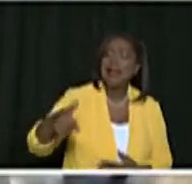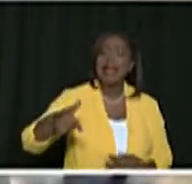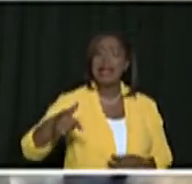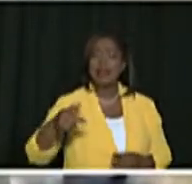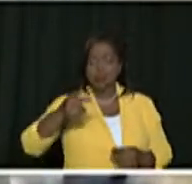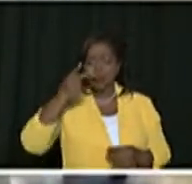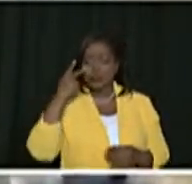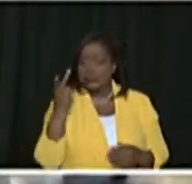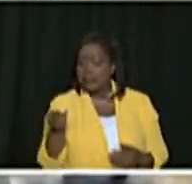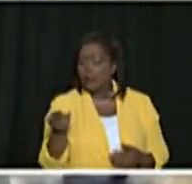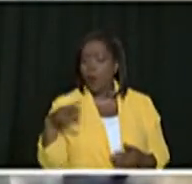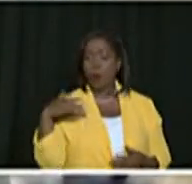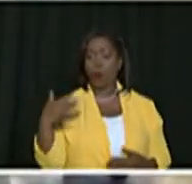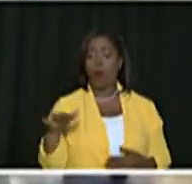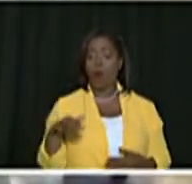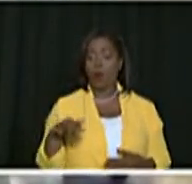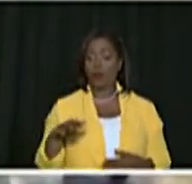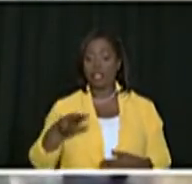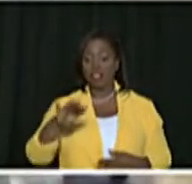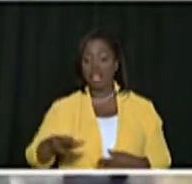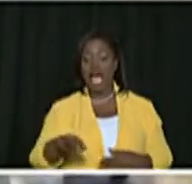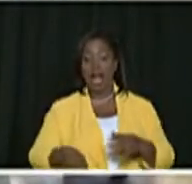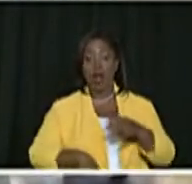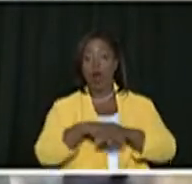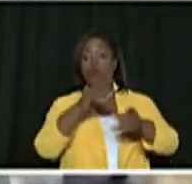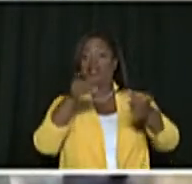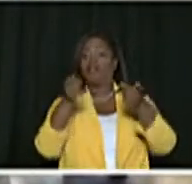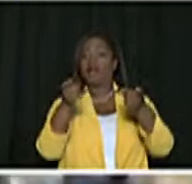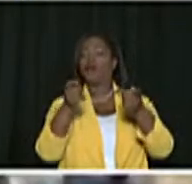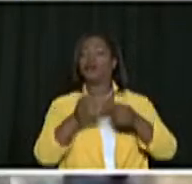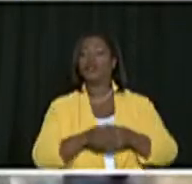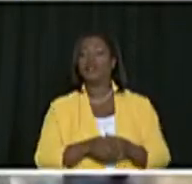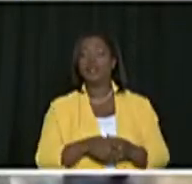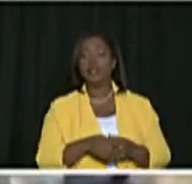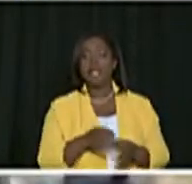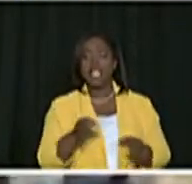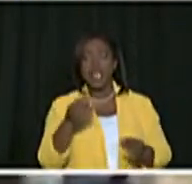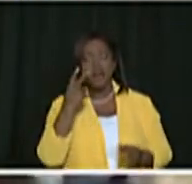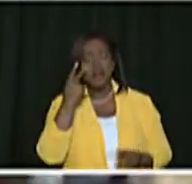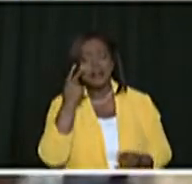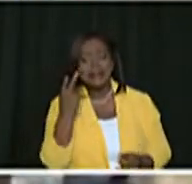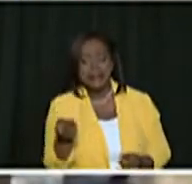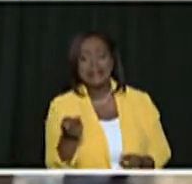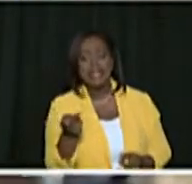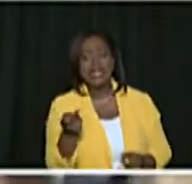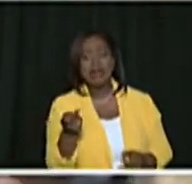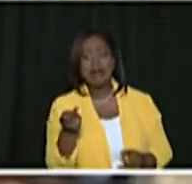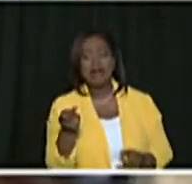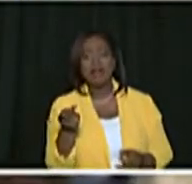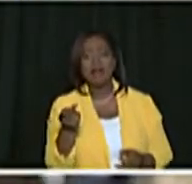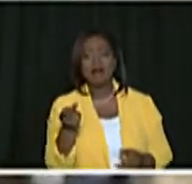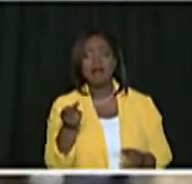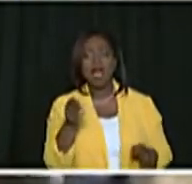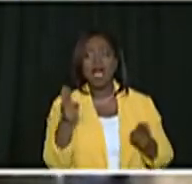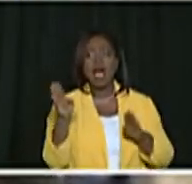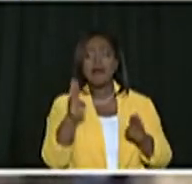is uncontrollable. Once you see a behavior that is beyond you, you know you need help, well, come early. Because when you take a boy at